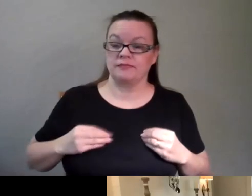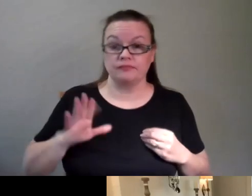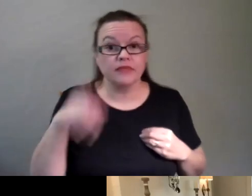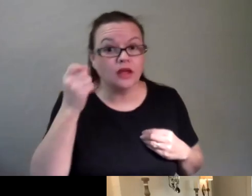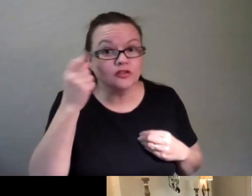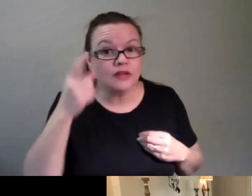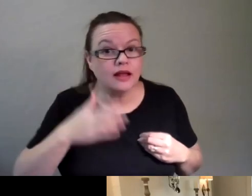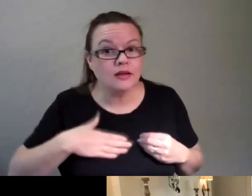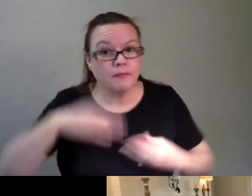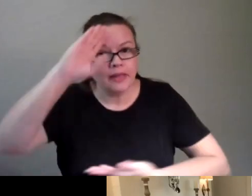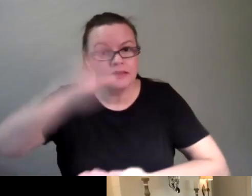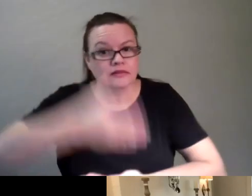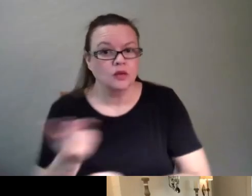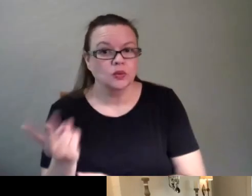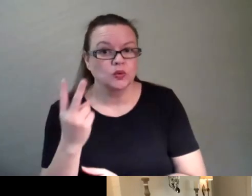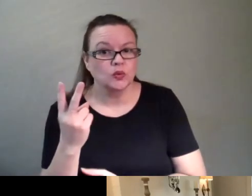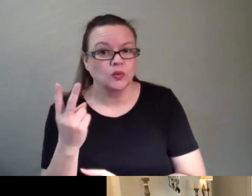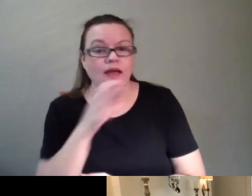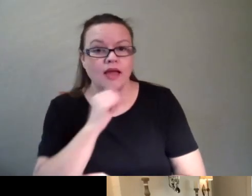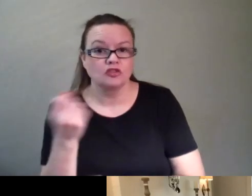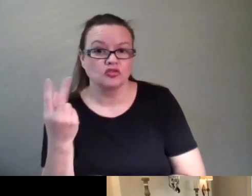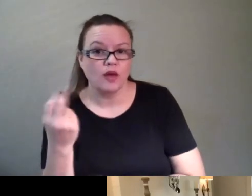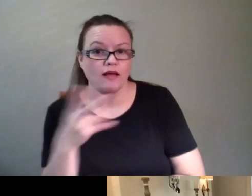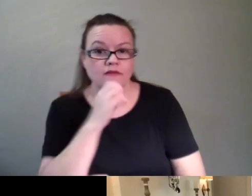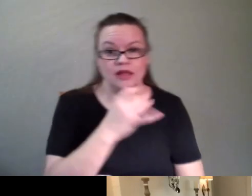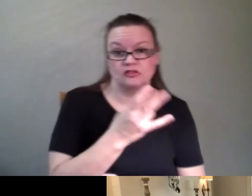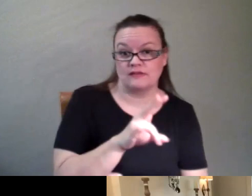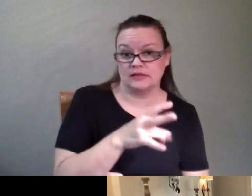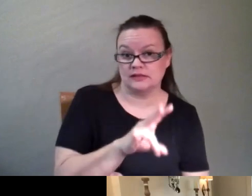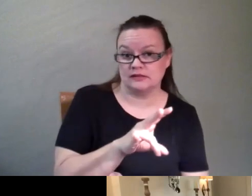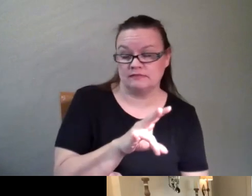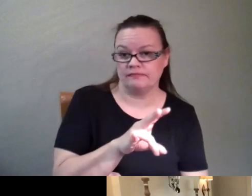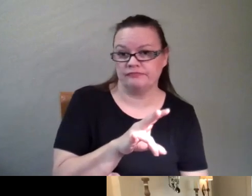a 17-year-old son. They were 4 years younger, 5 years younger.